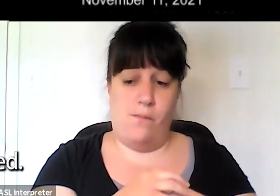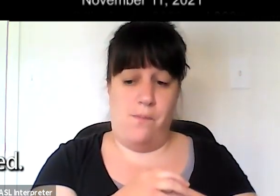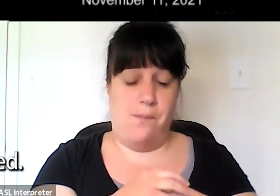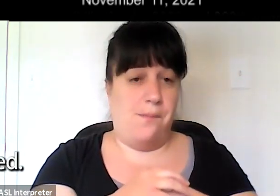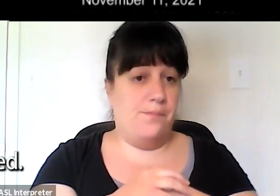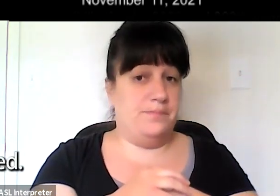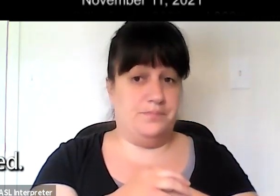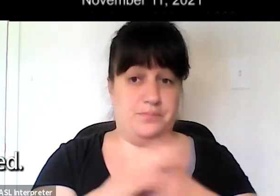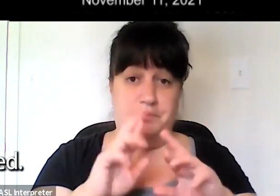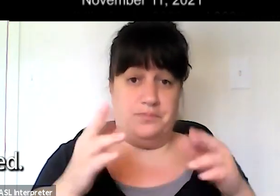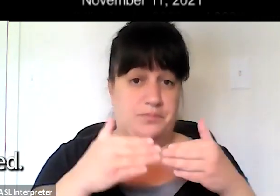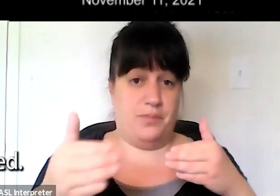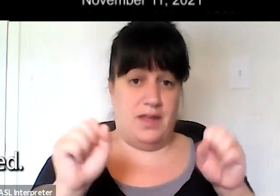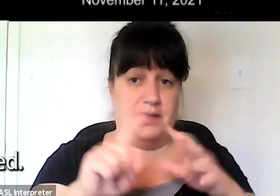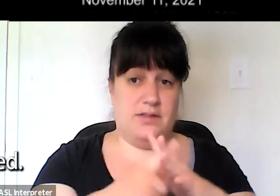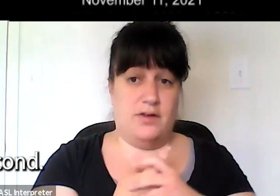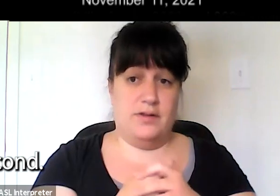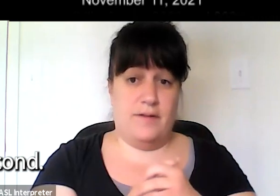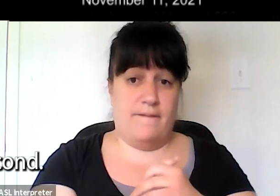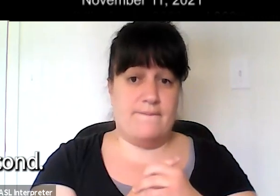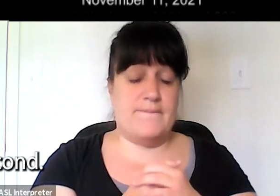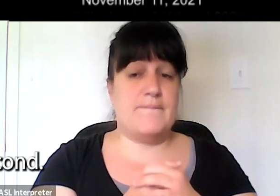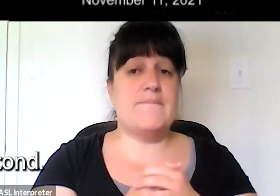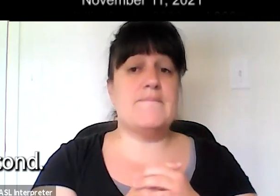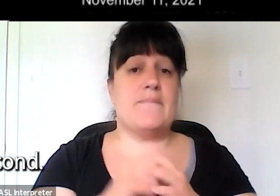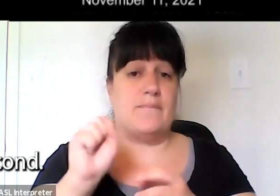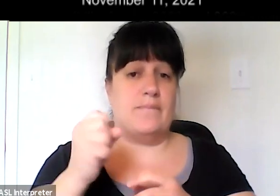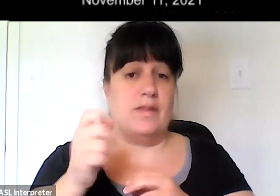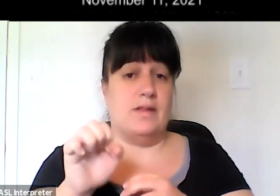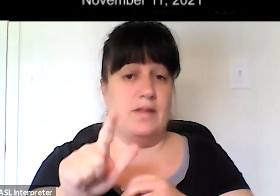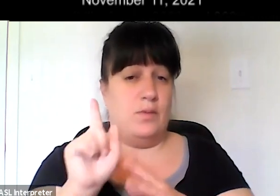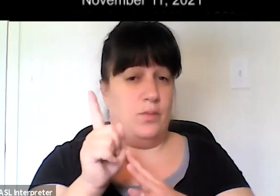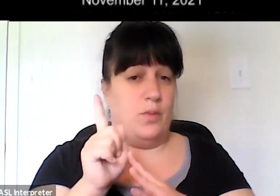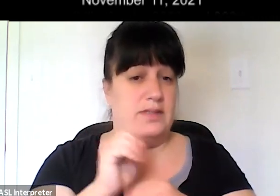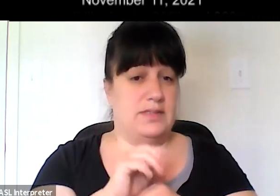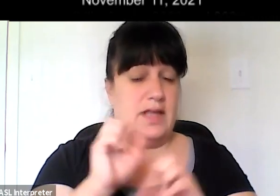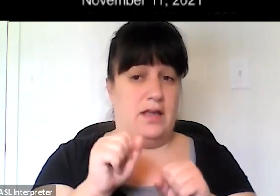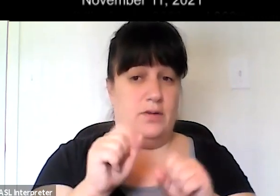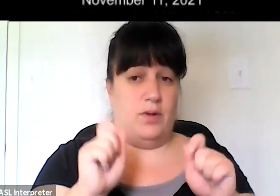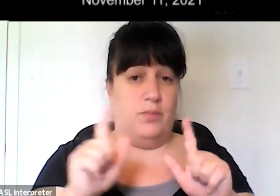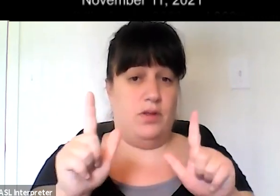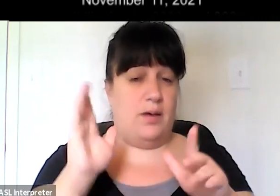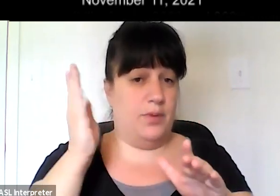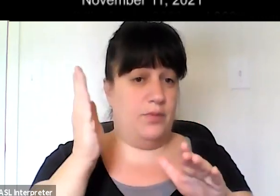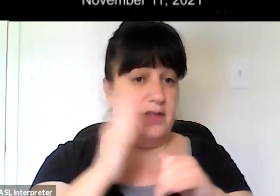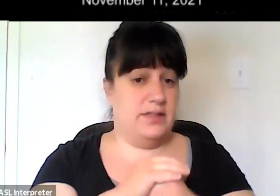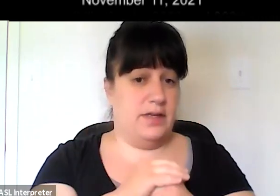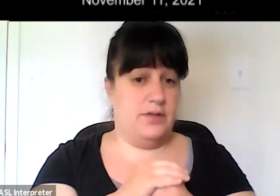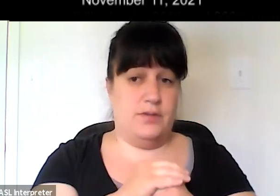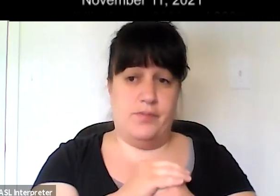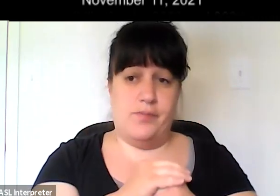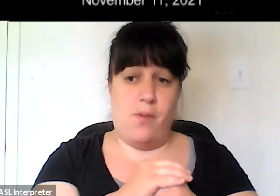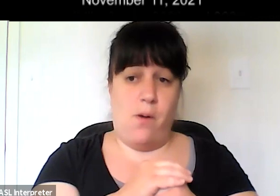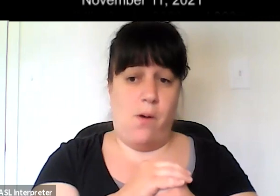Fantastic. Whenever you're ready, feel free to go ahead and get started. Awesome. All right. Just give me a second. I'll pull up my presentation and then we can get